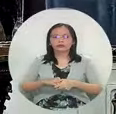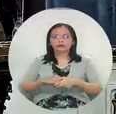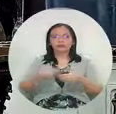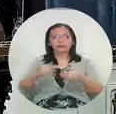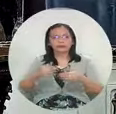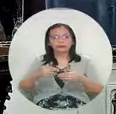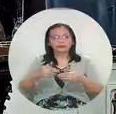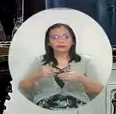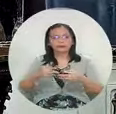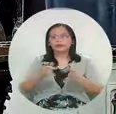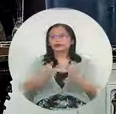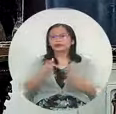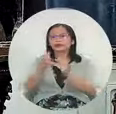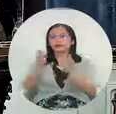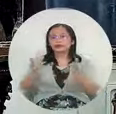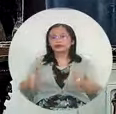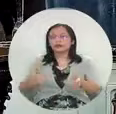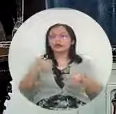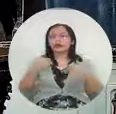mansion in heaven,